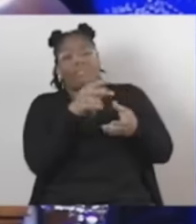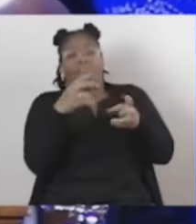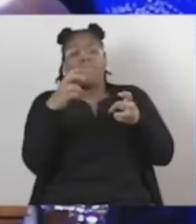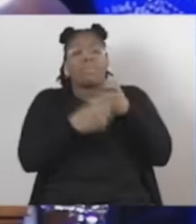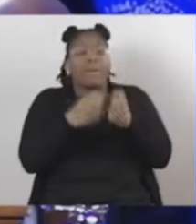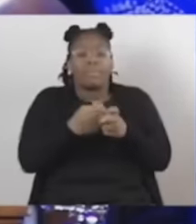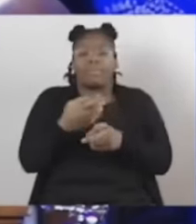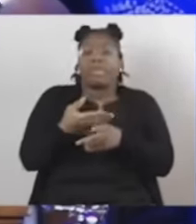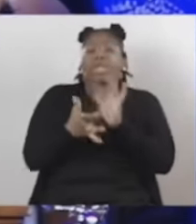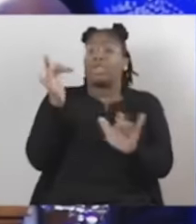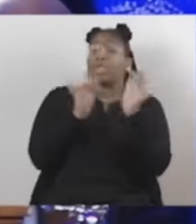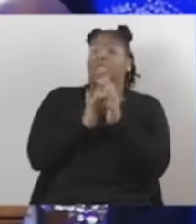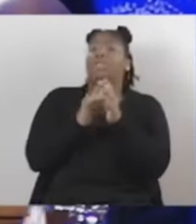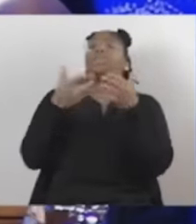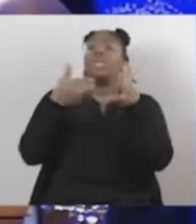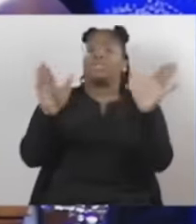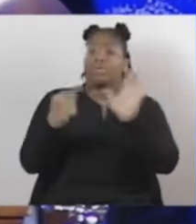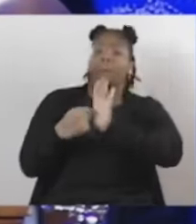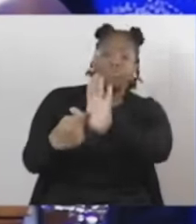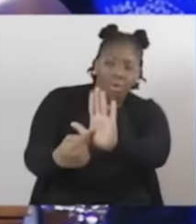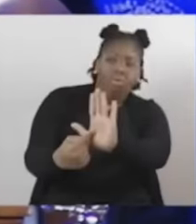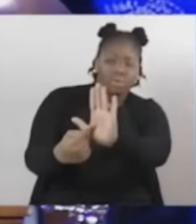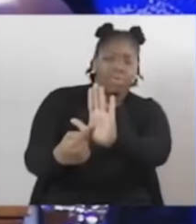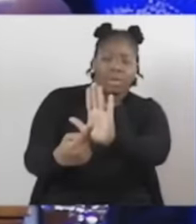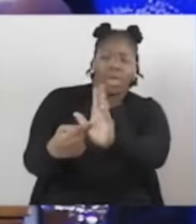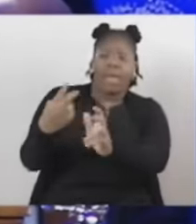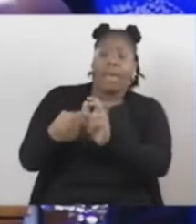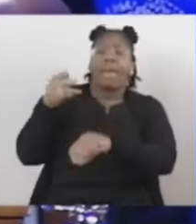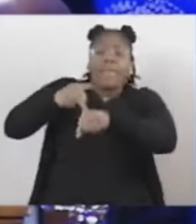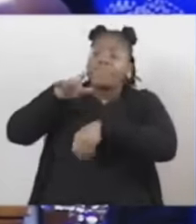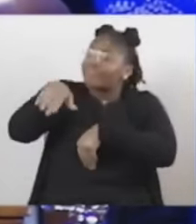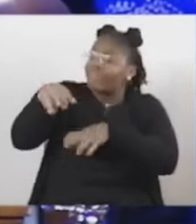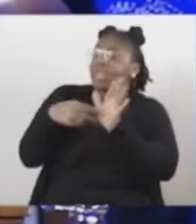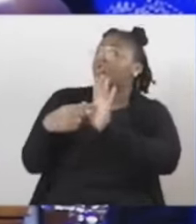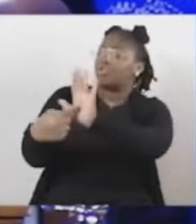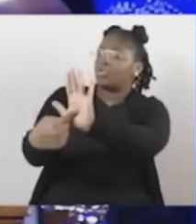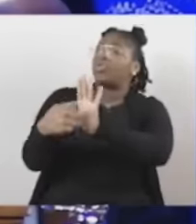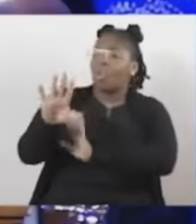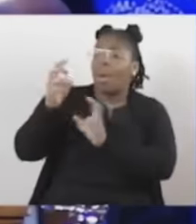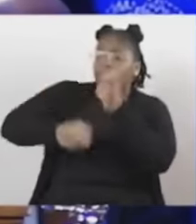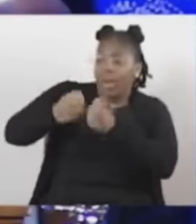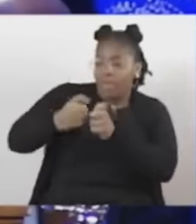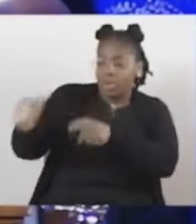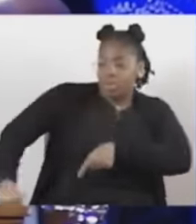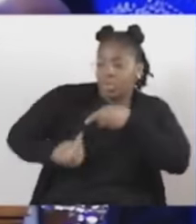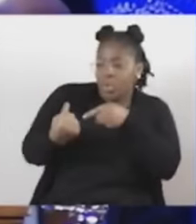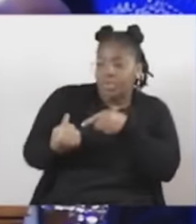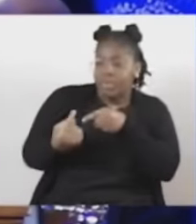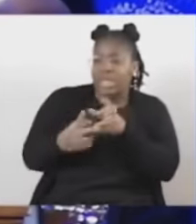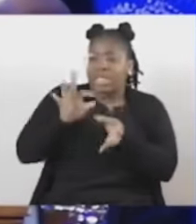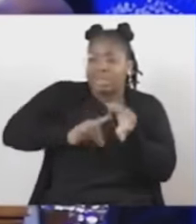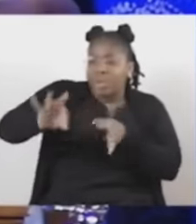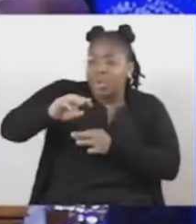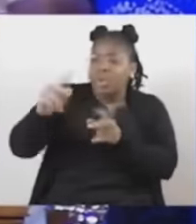exposes it with preventive measures. It's what I want to call the gift of spiritual correction. It's